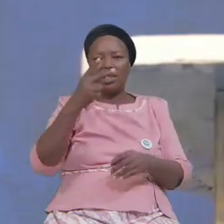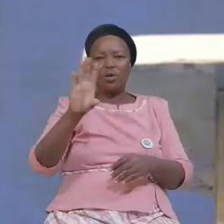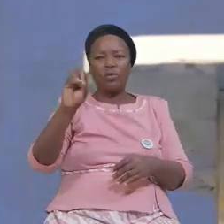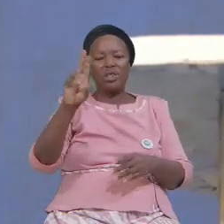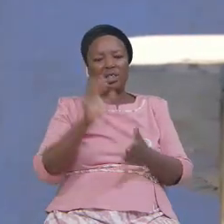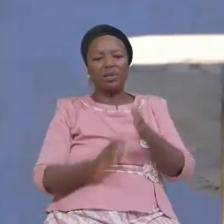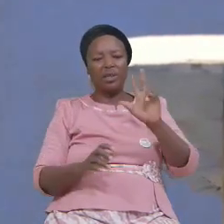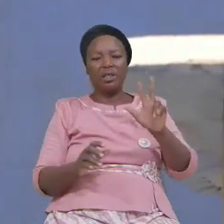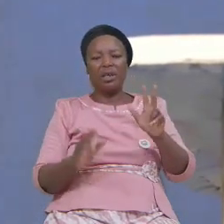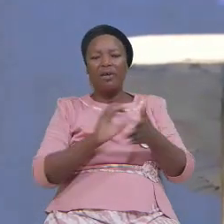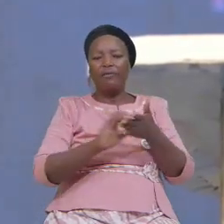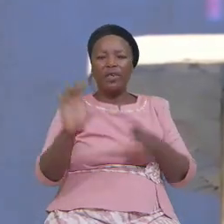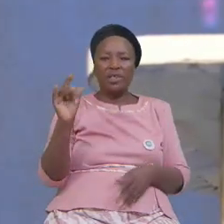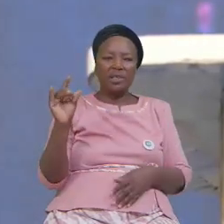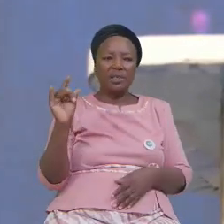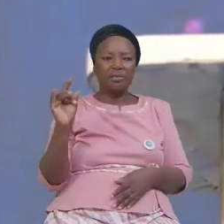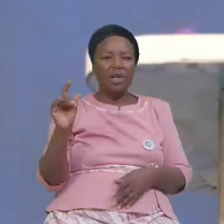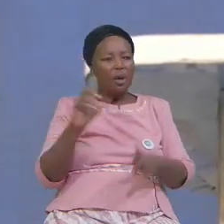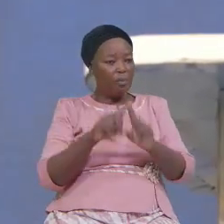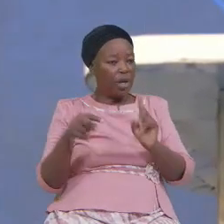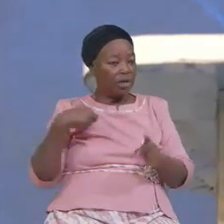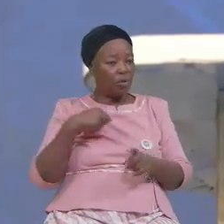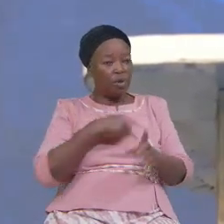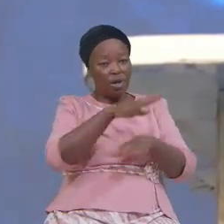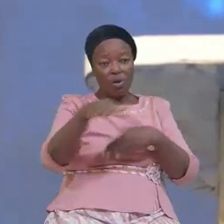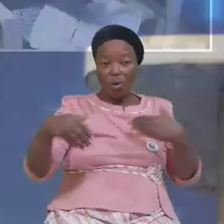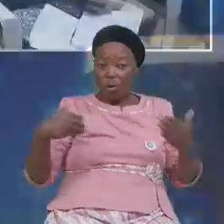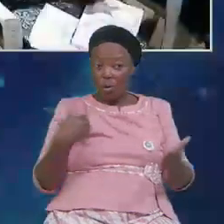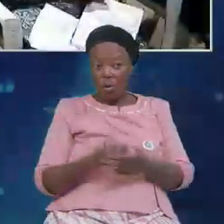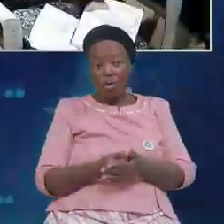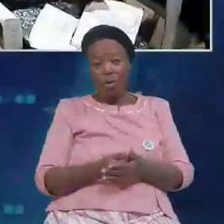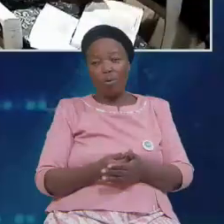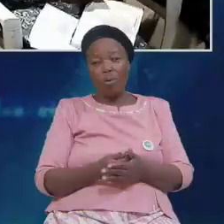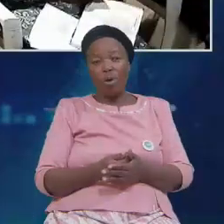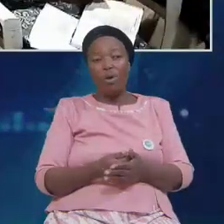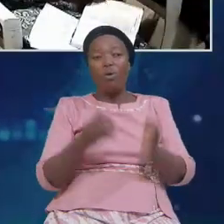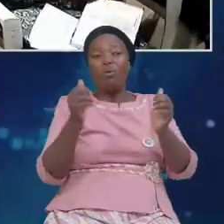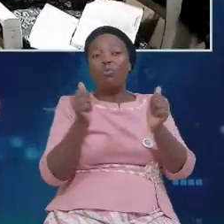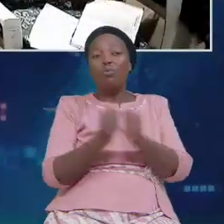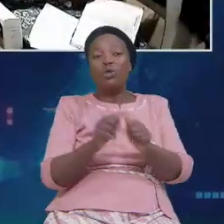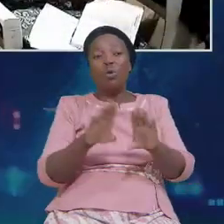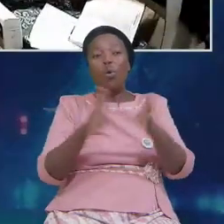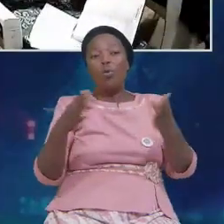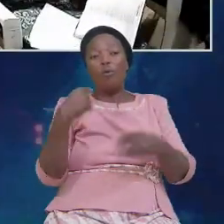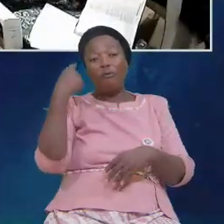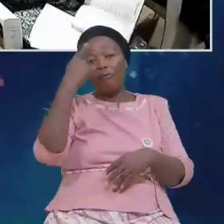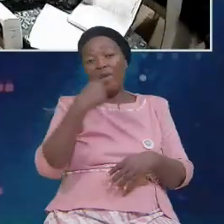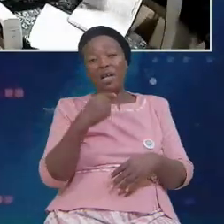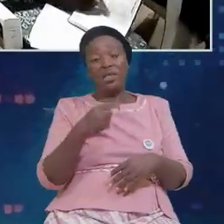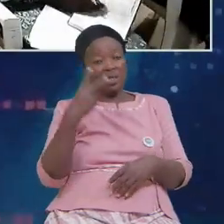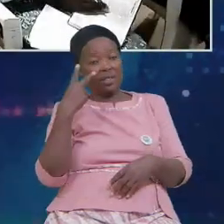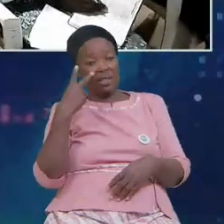3 verse 18. But we all with open face,